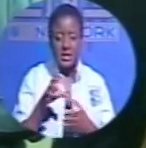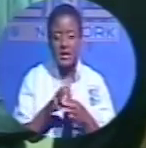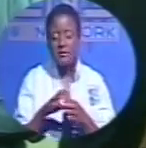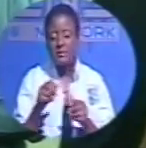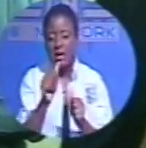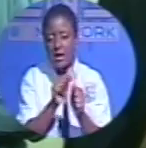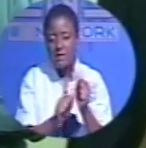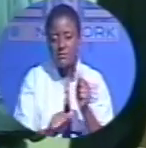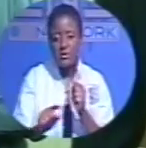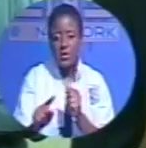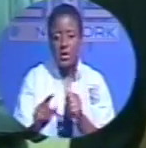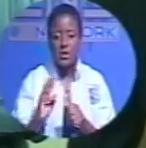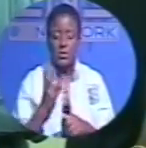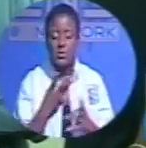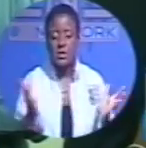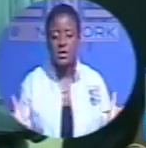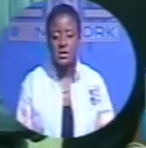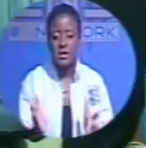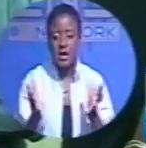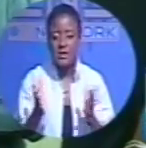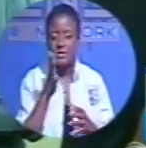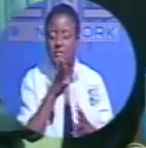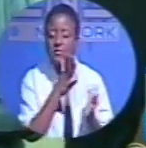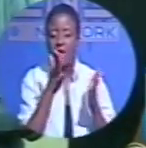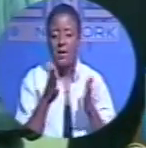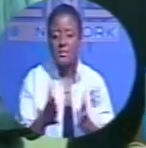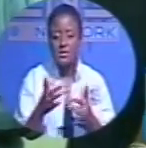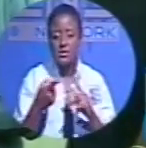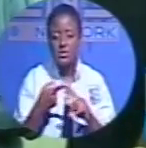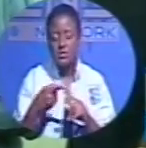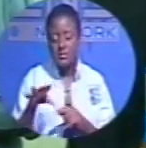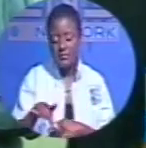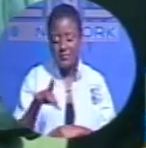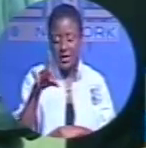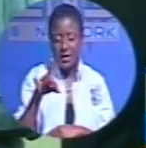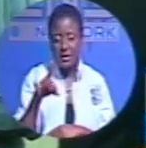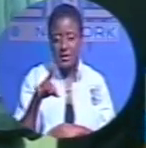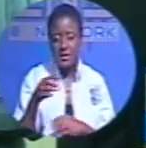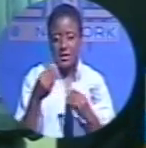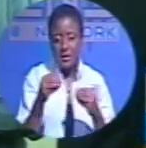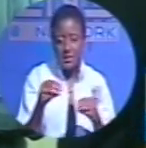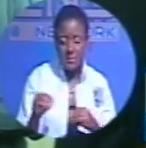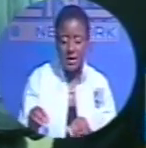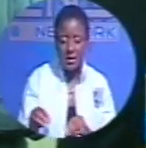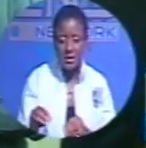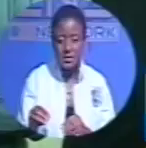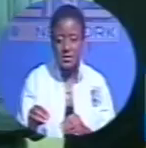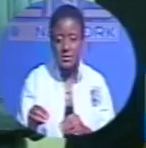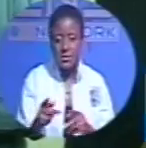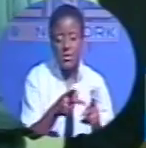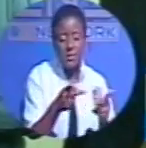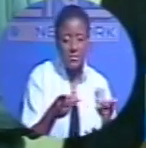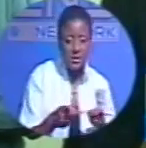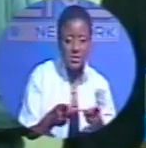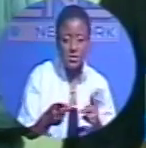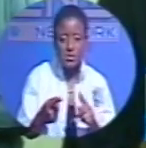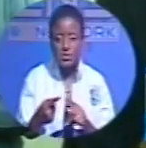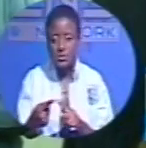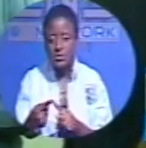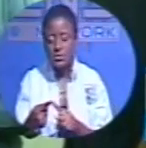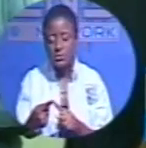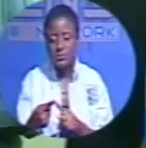That's why we encourage farmers to find a market to